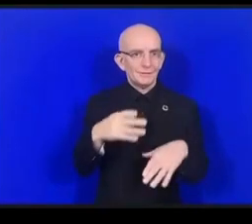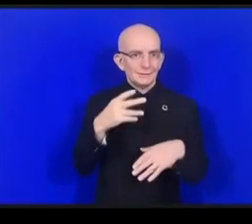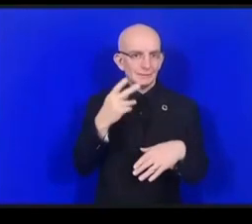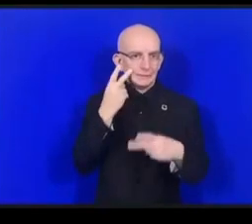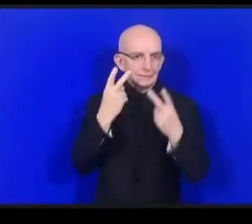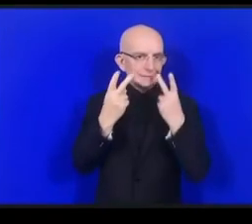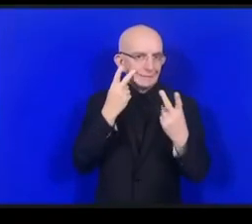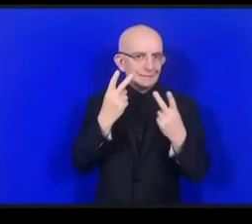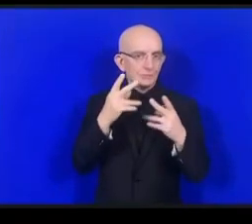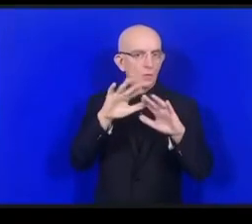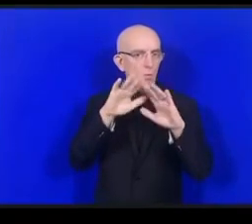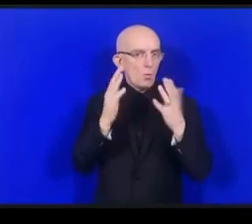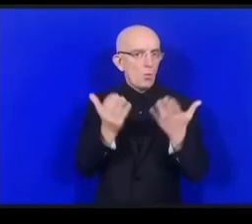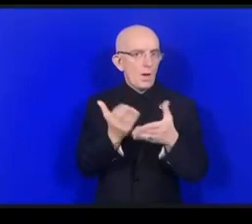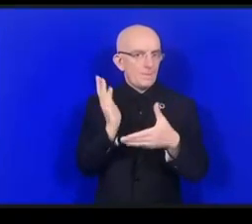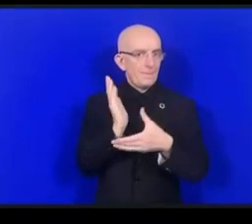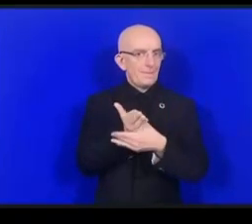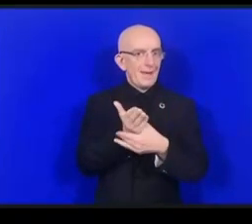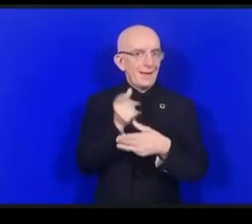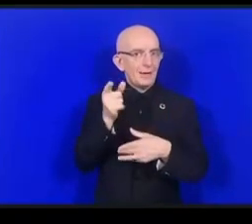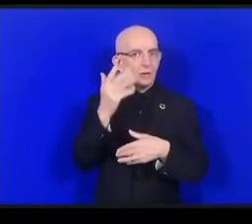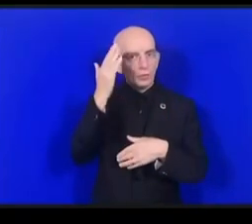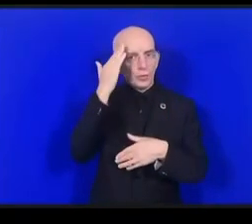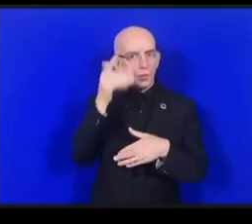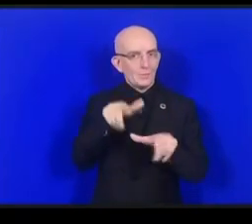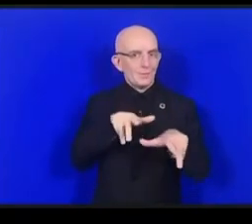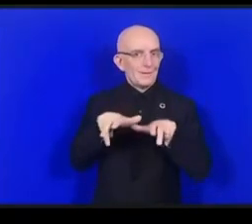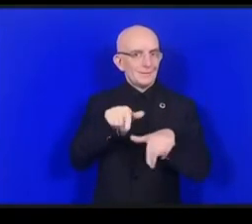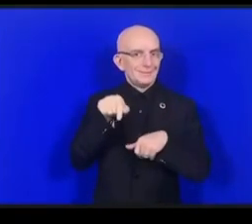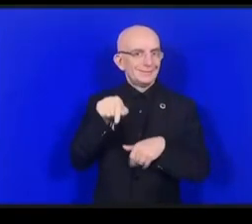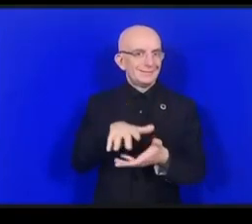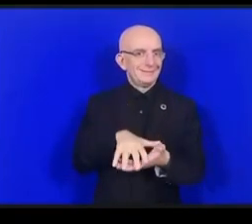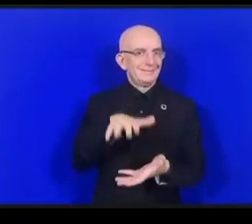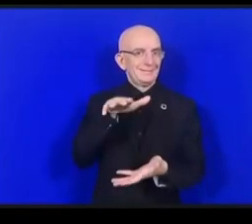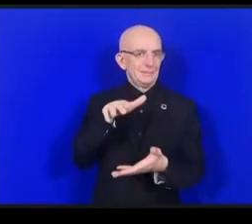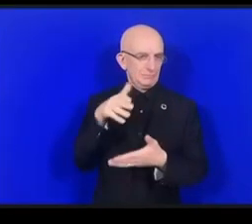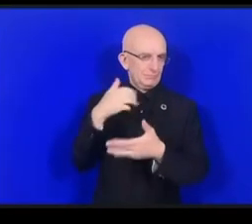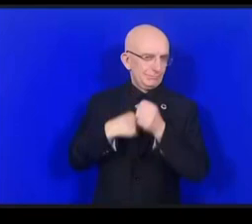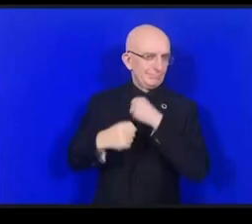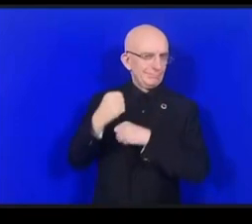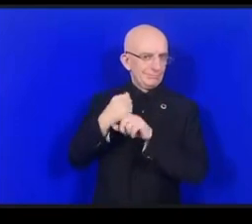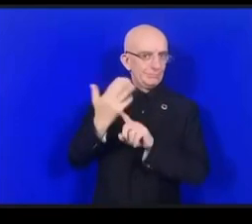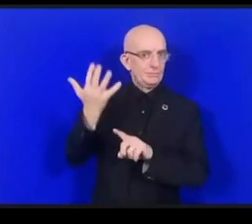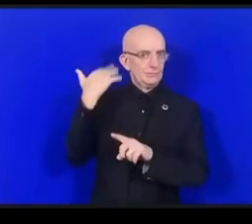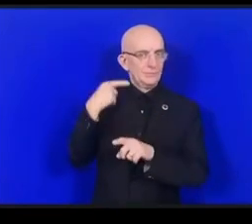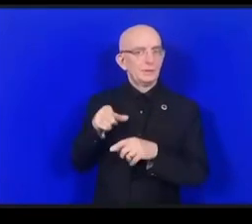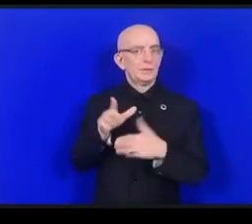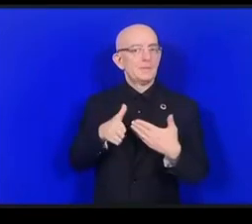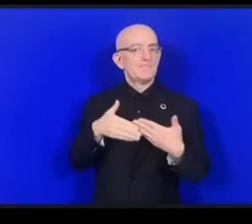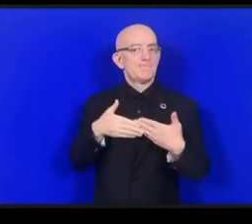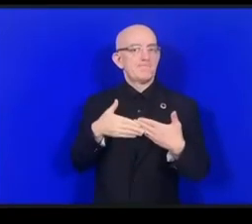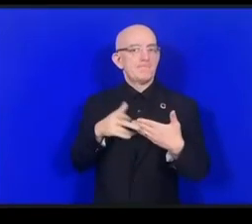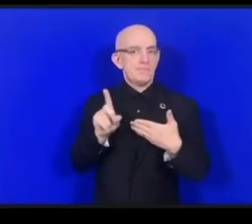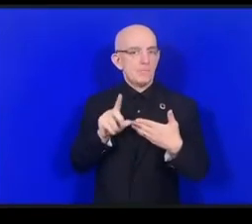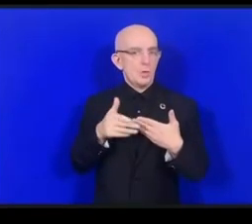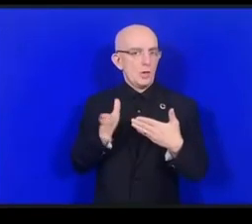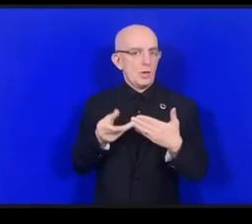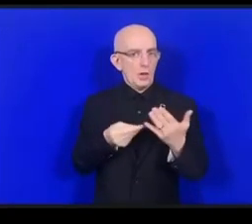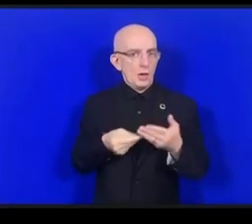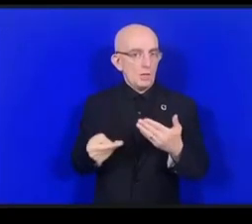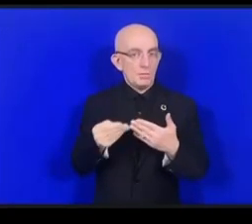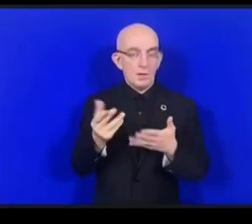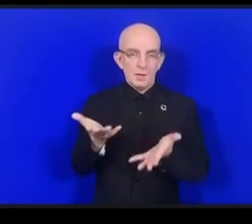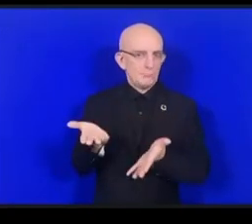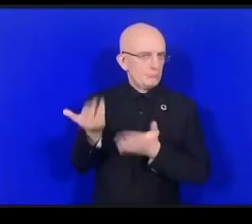It's gone. Those resources you can't find now, right? So when we're talking about openly licensed content and OER, something that